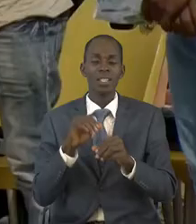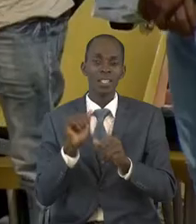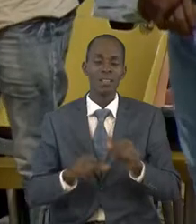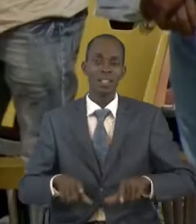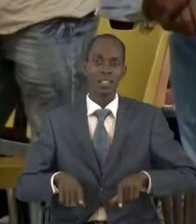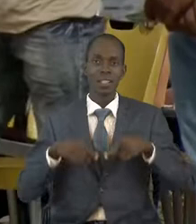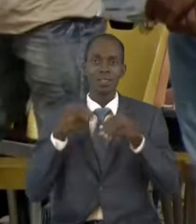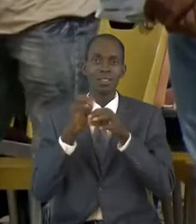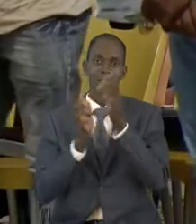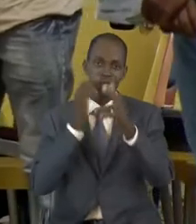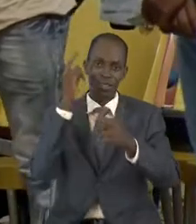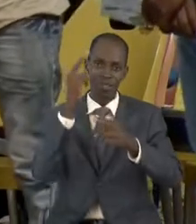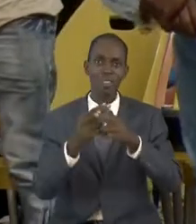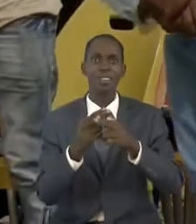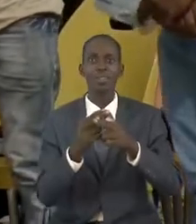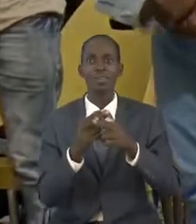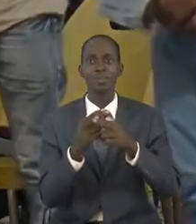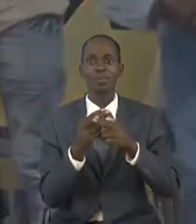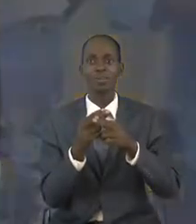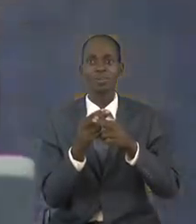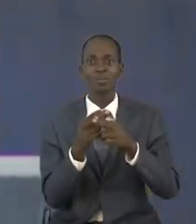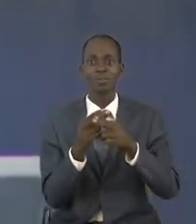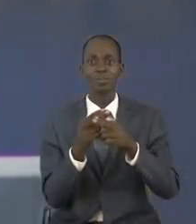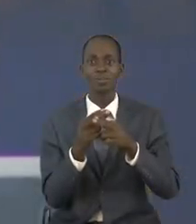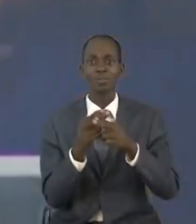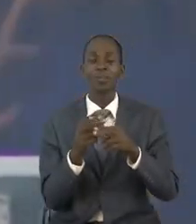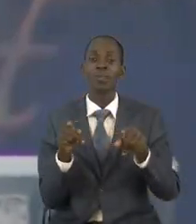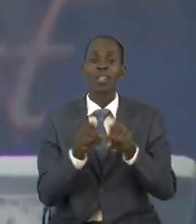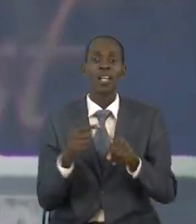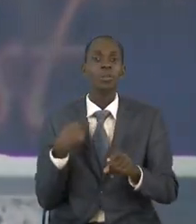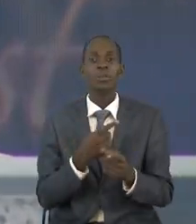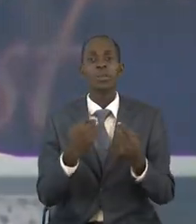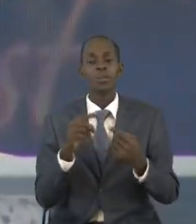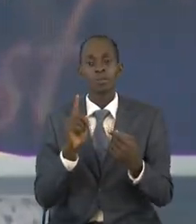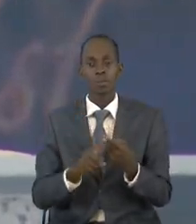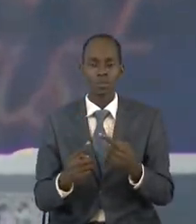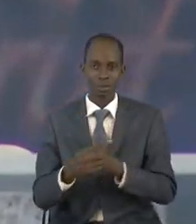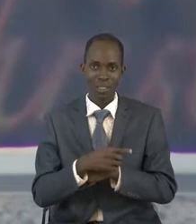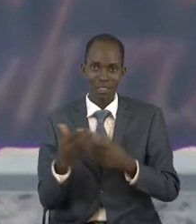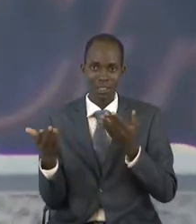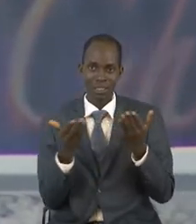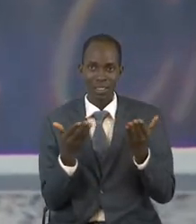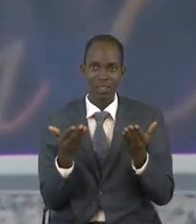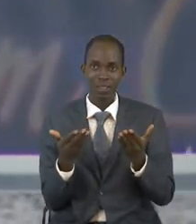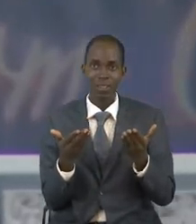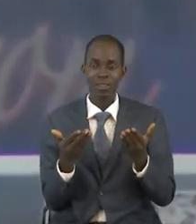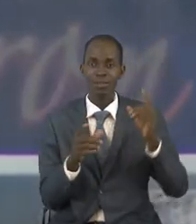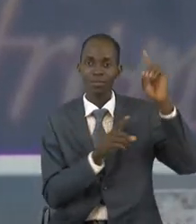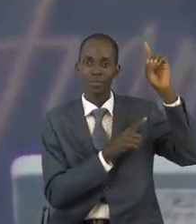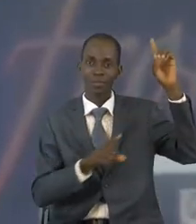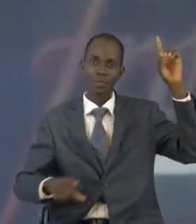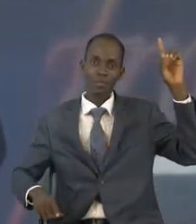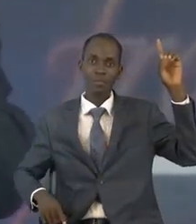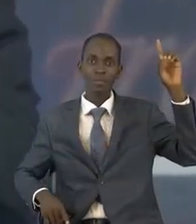Jesus' name. As we come to the service today, we still continue the